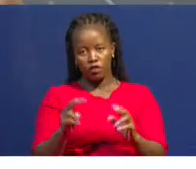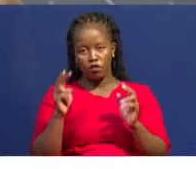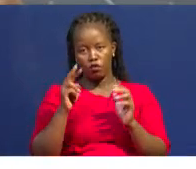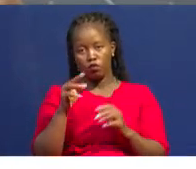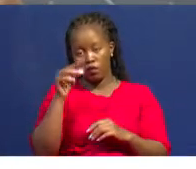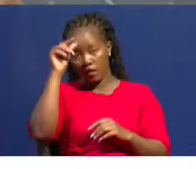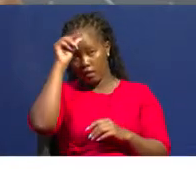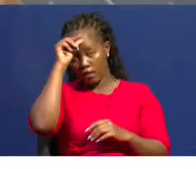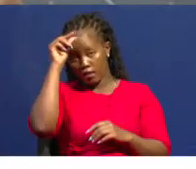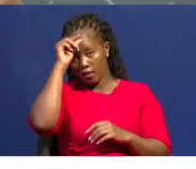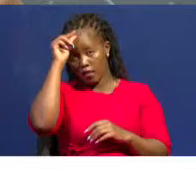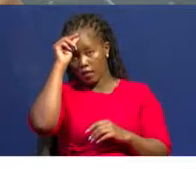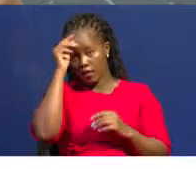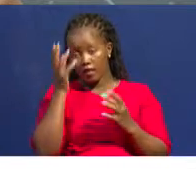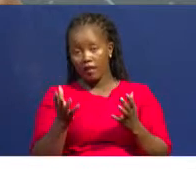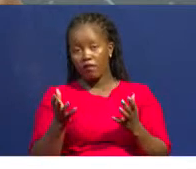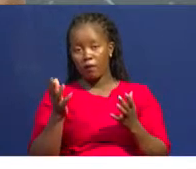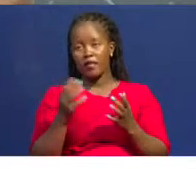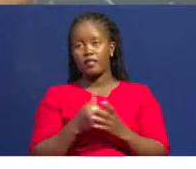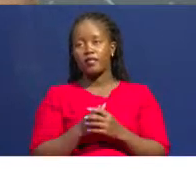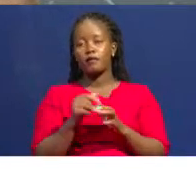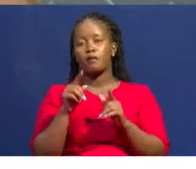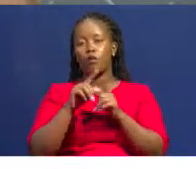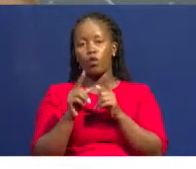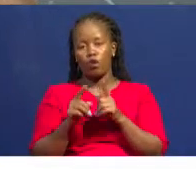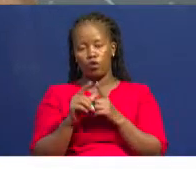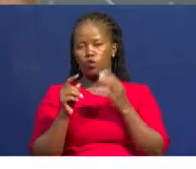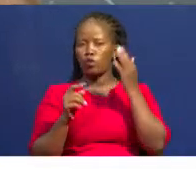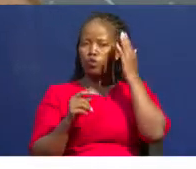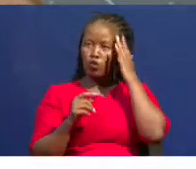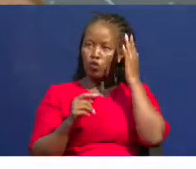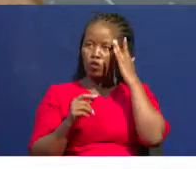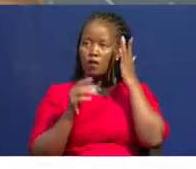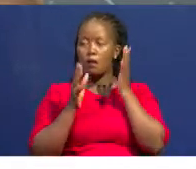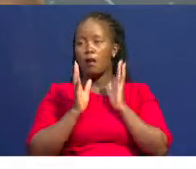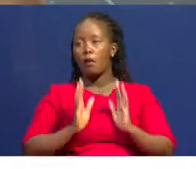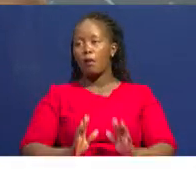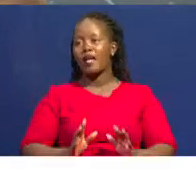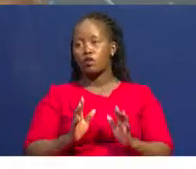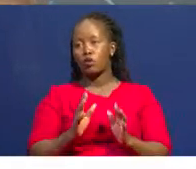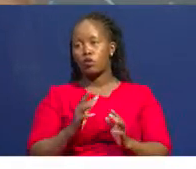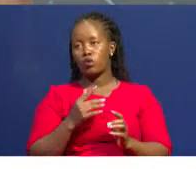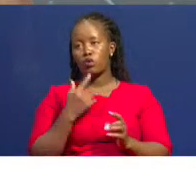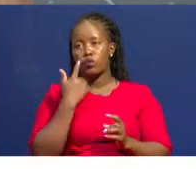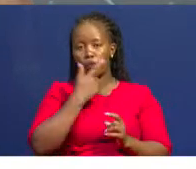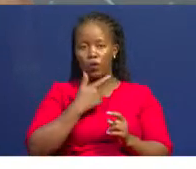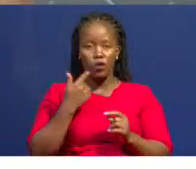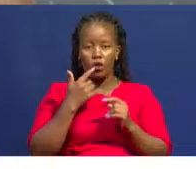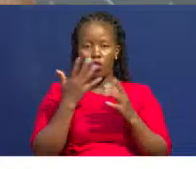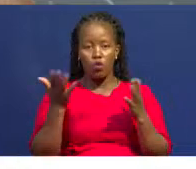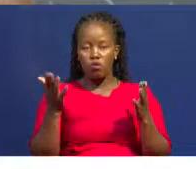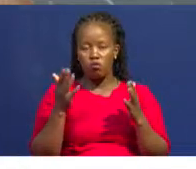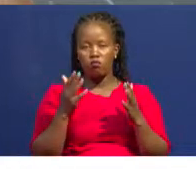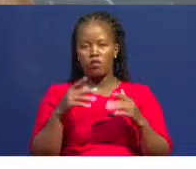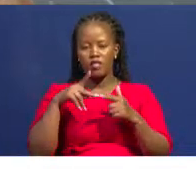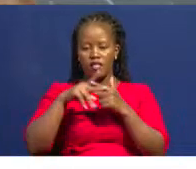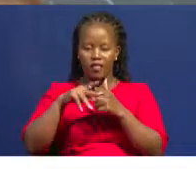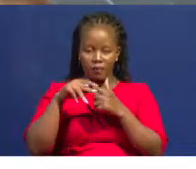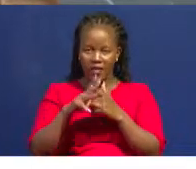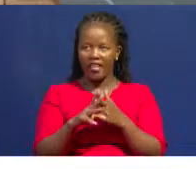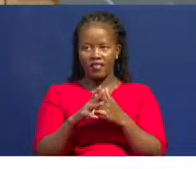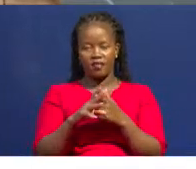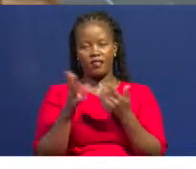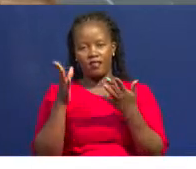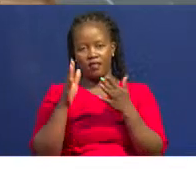government inspection, to look at the person who her rights is on the road, the body